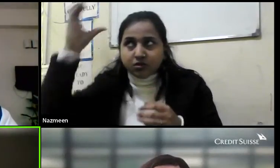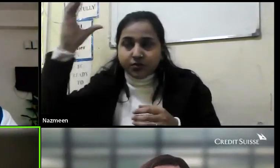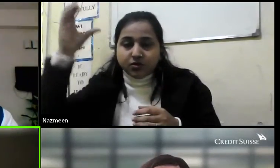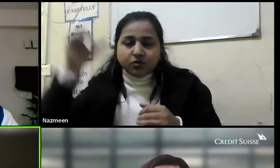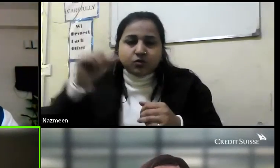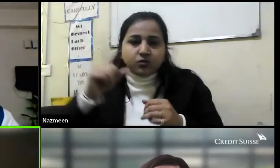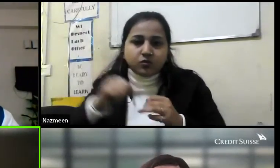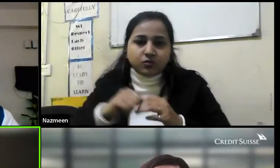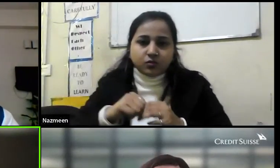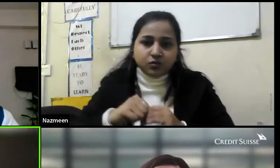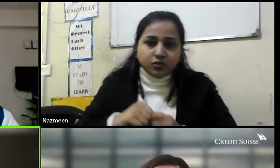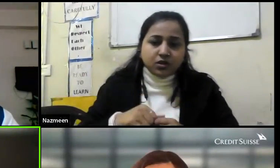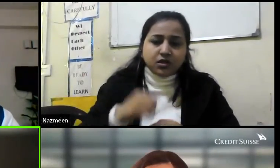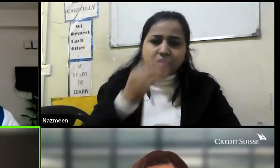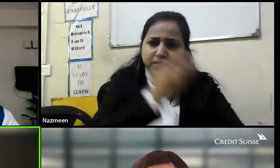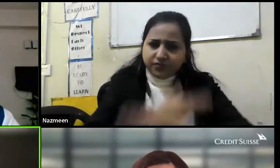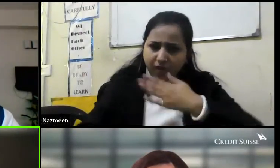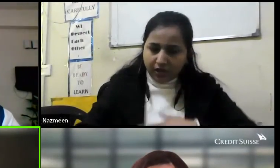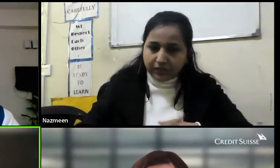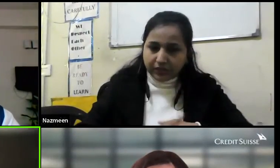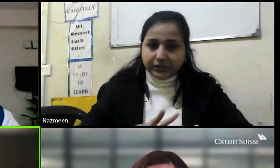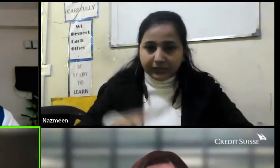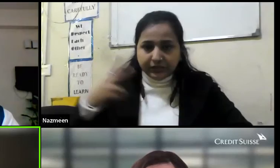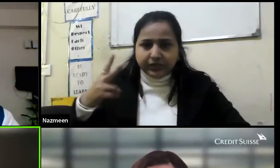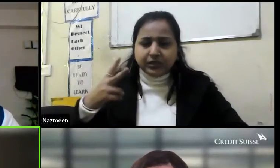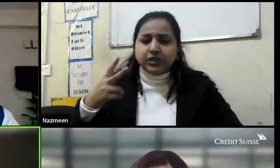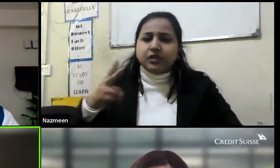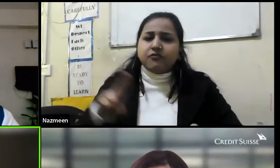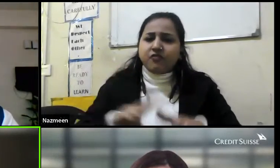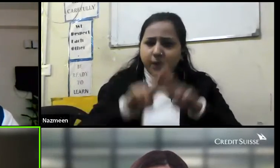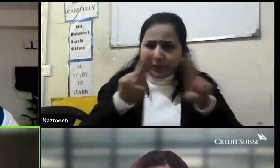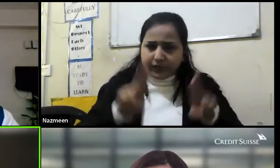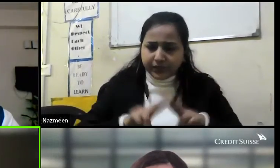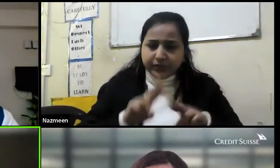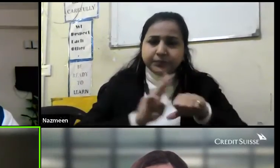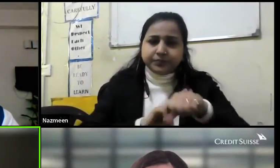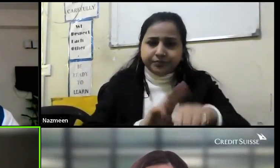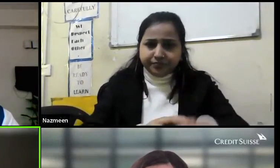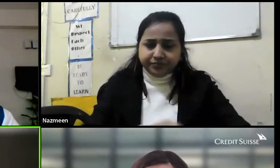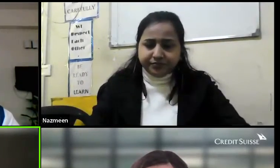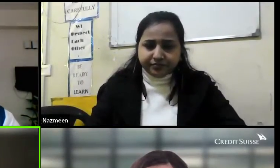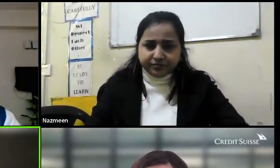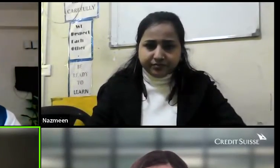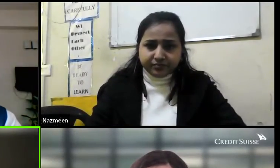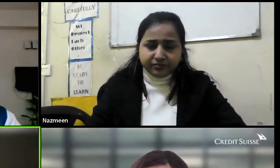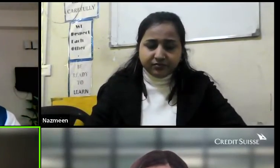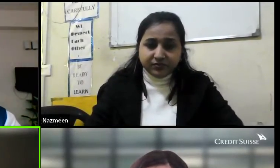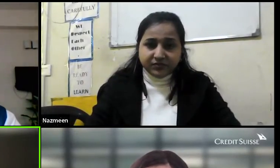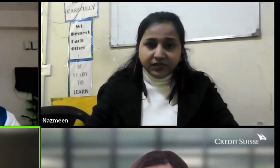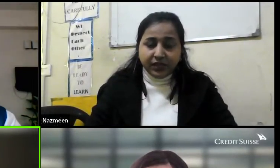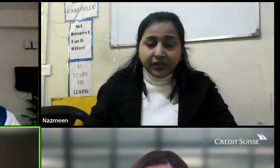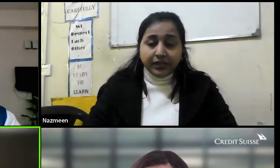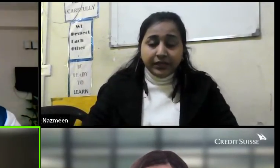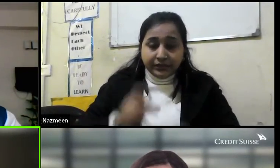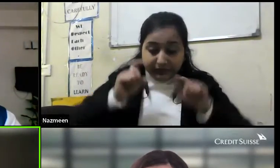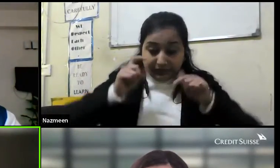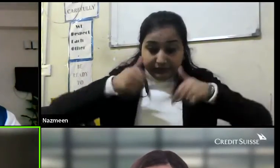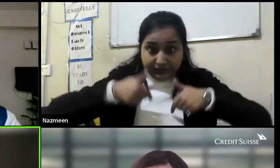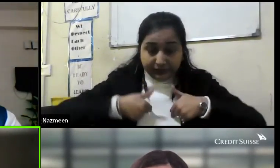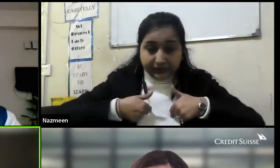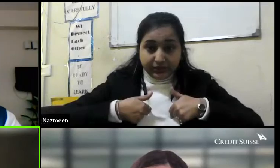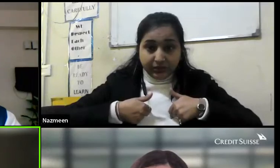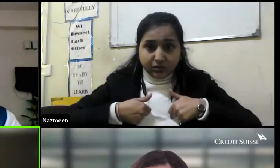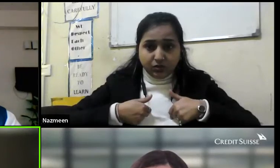our Divyang family members also, both internally and through CSR